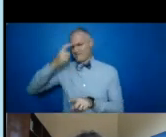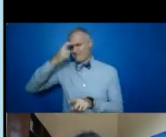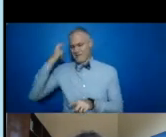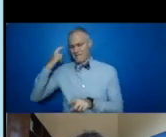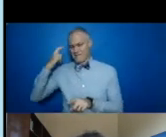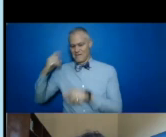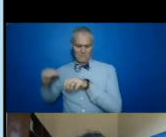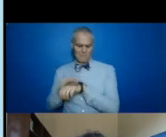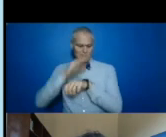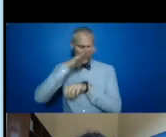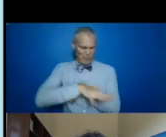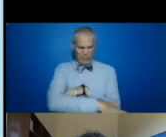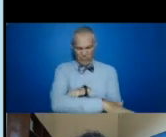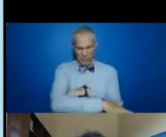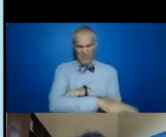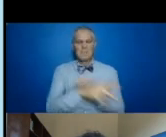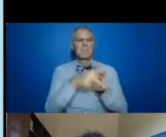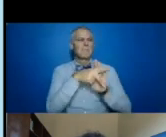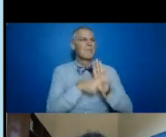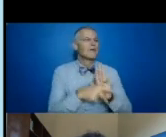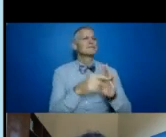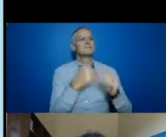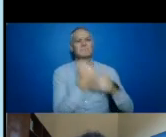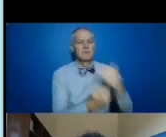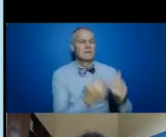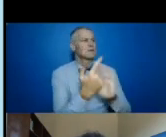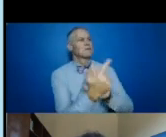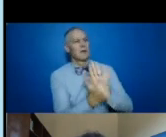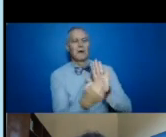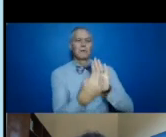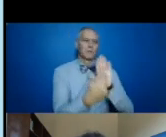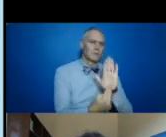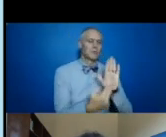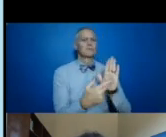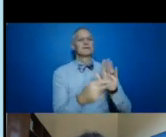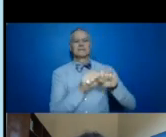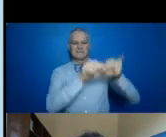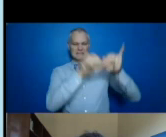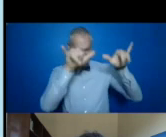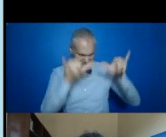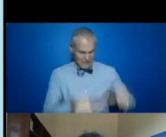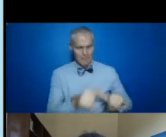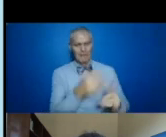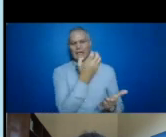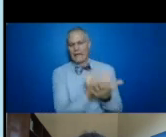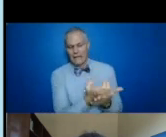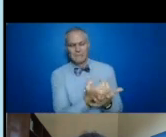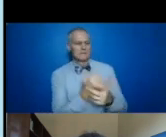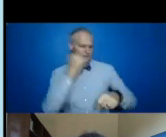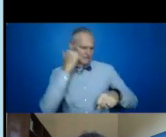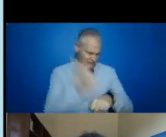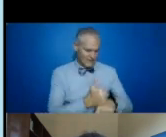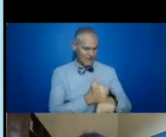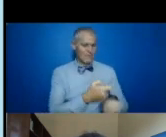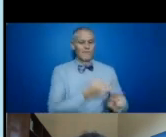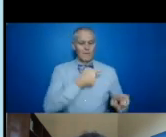circumstances. And so the policies, procedures, laws, rules, systemic, economic setups are all what we would